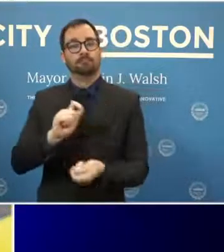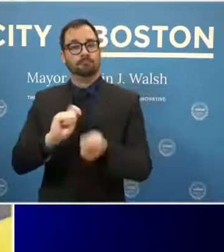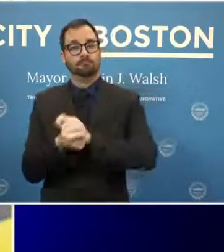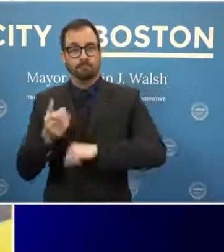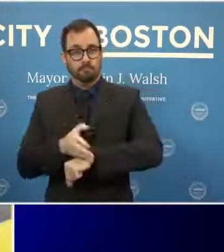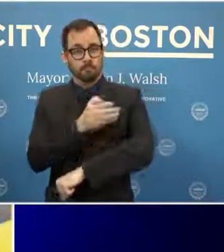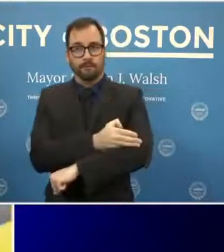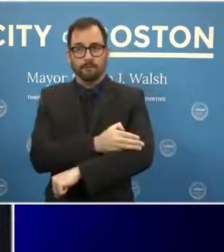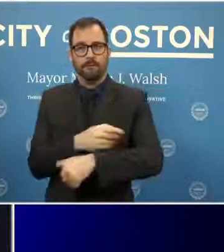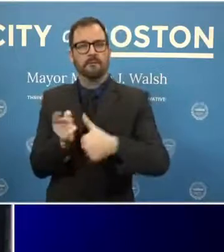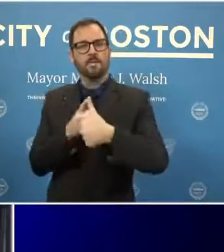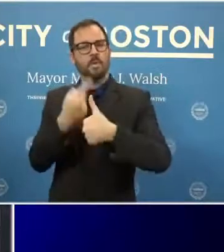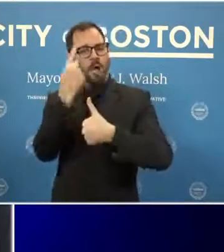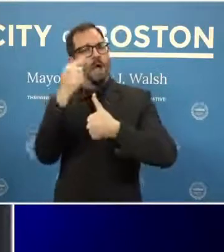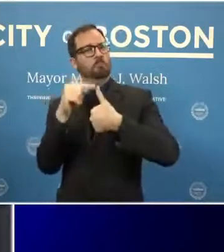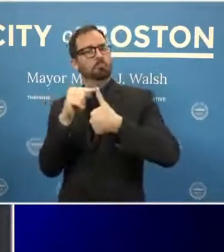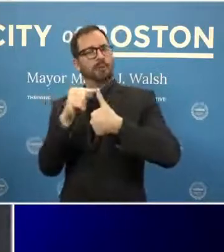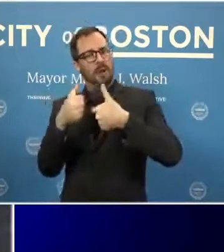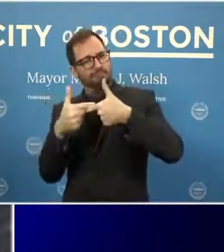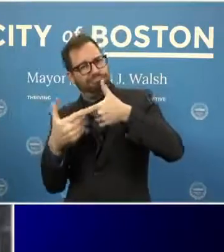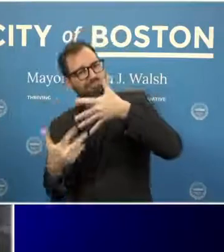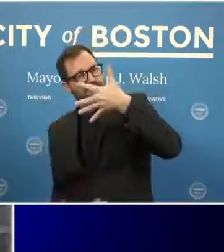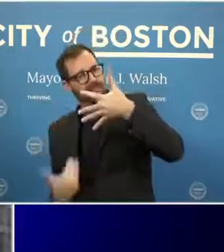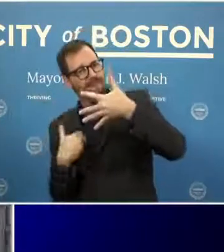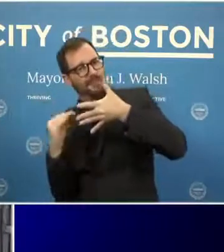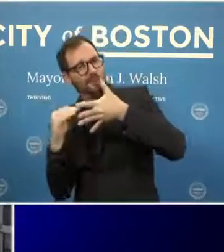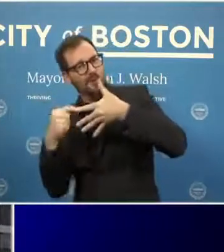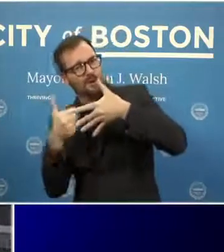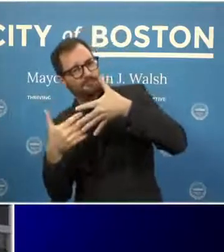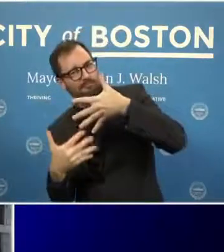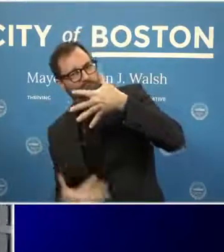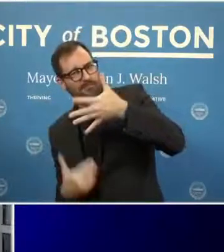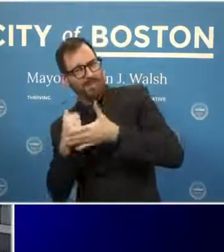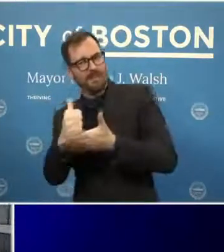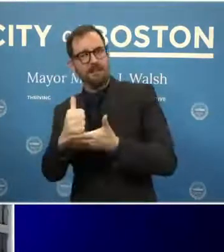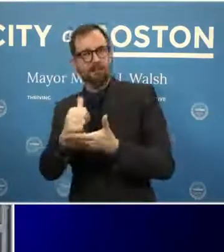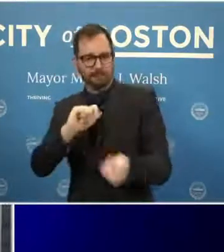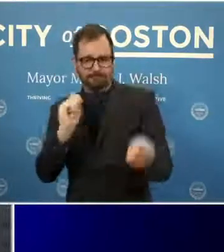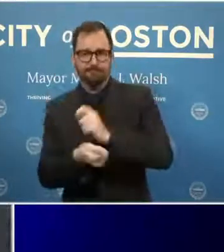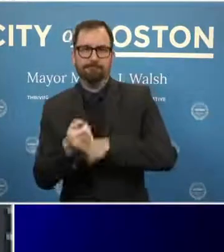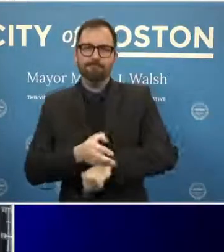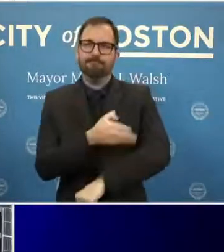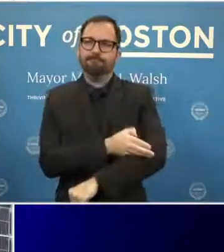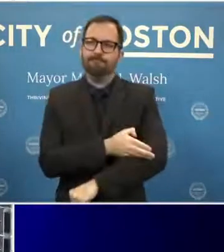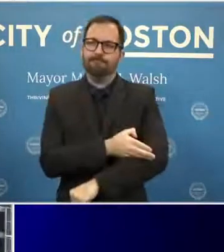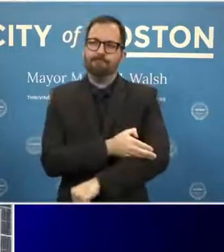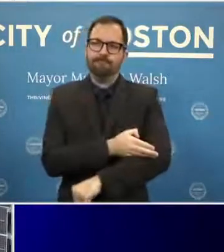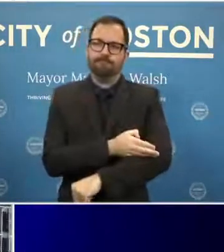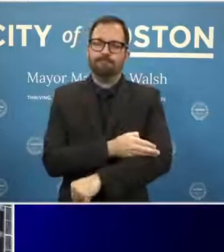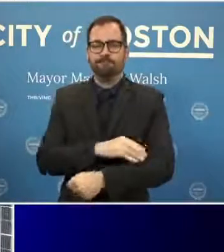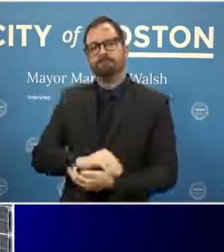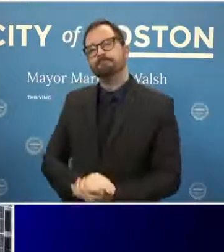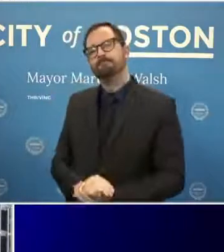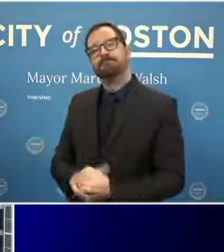particularly young people, in the racial social justice uprising. It has been inspiring to